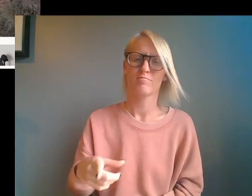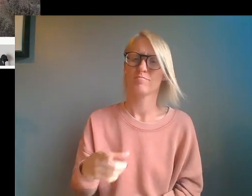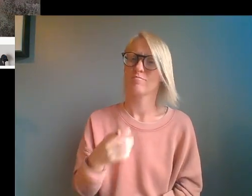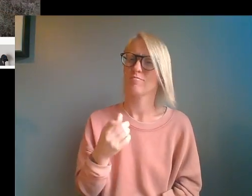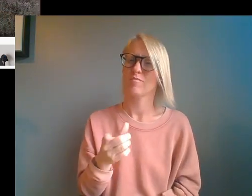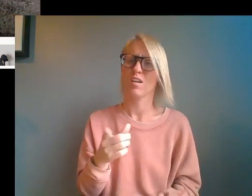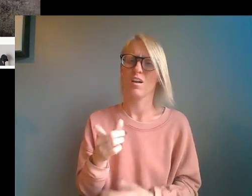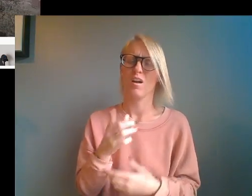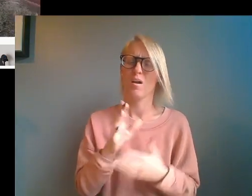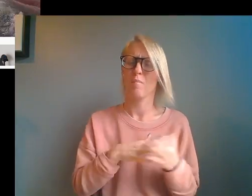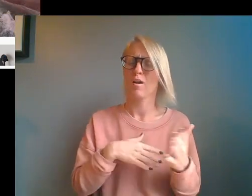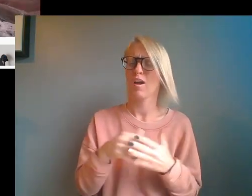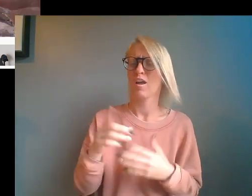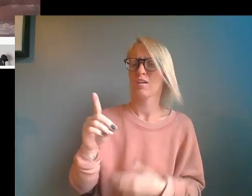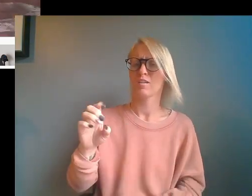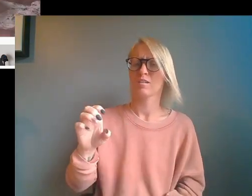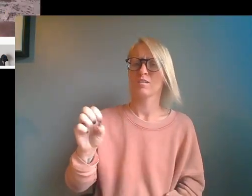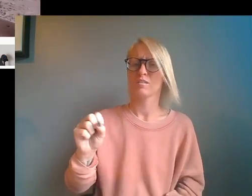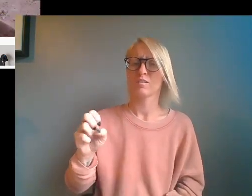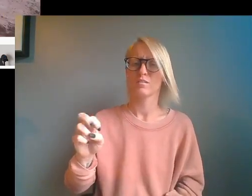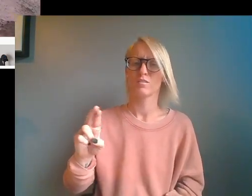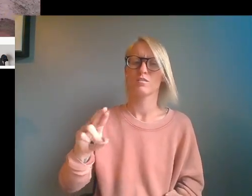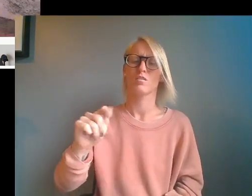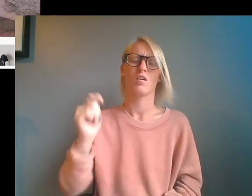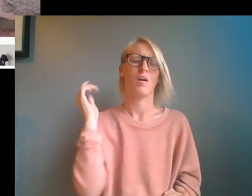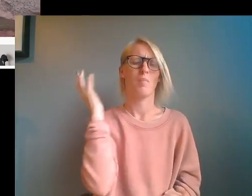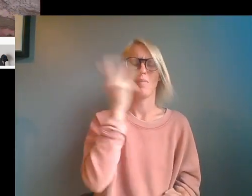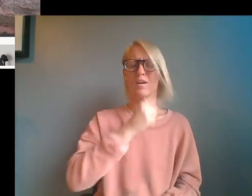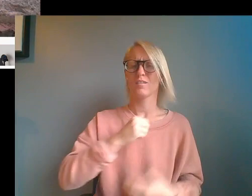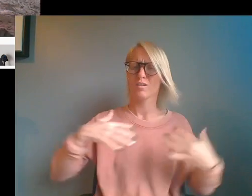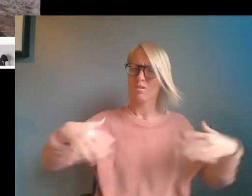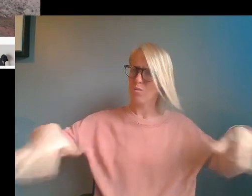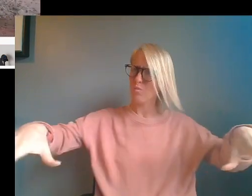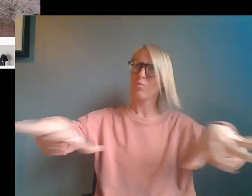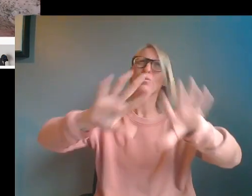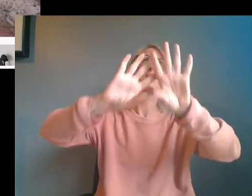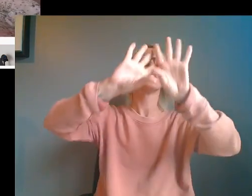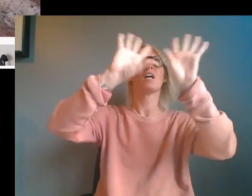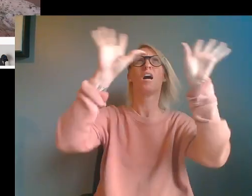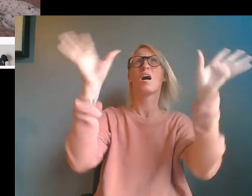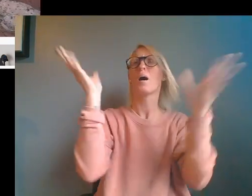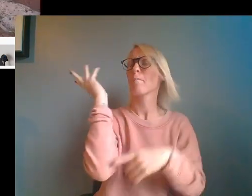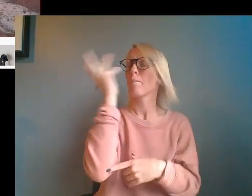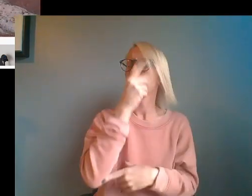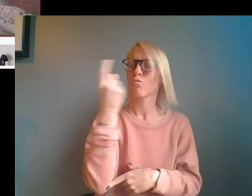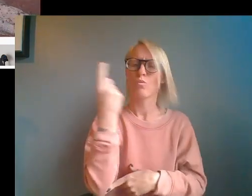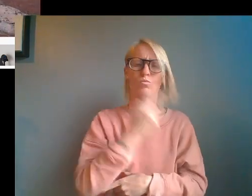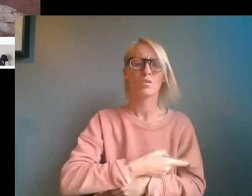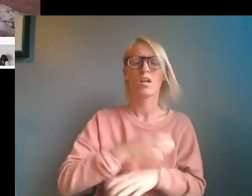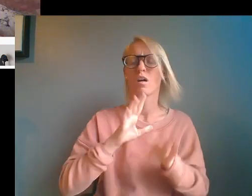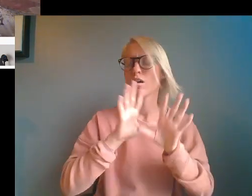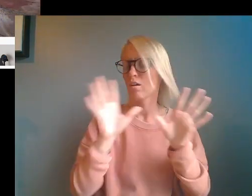amazing. We got a perfect day here with a beautiful blue sky too. Definitely do.